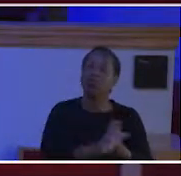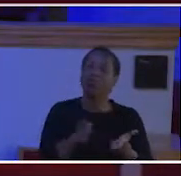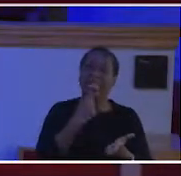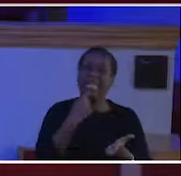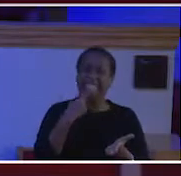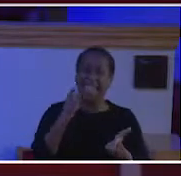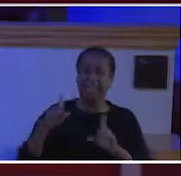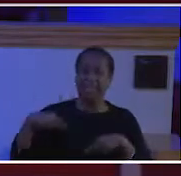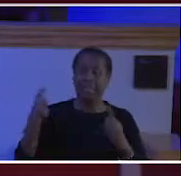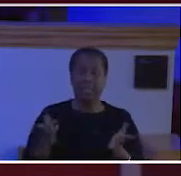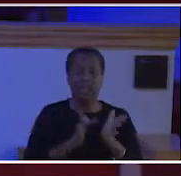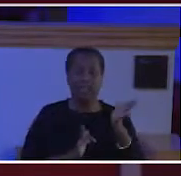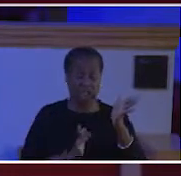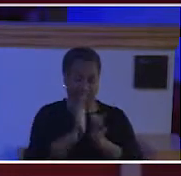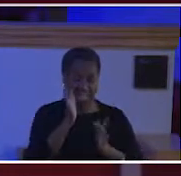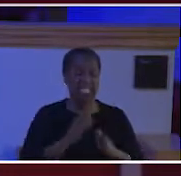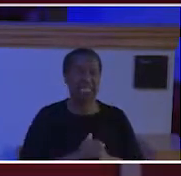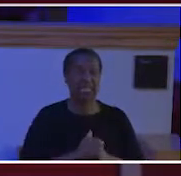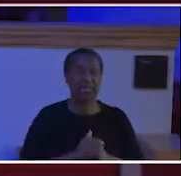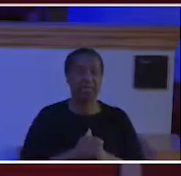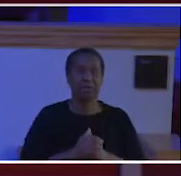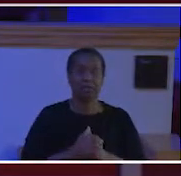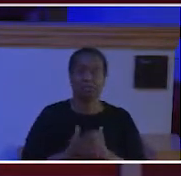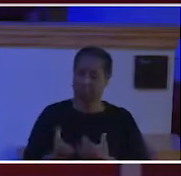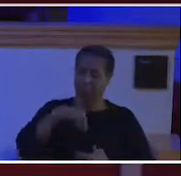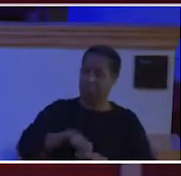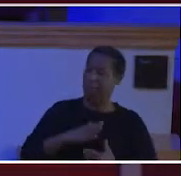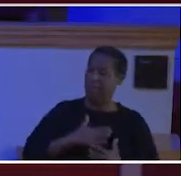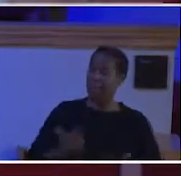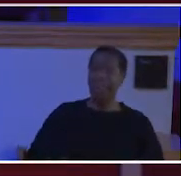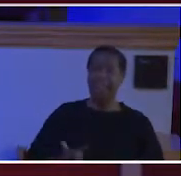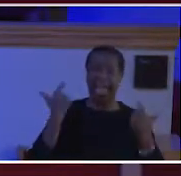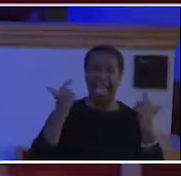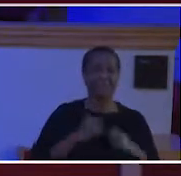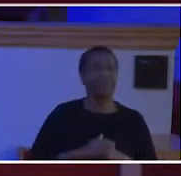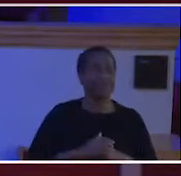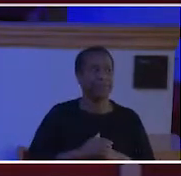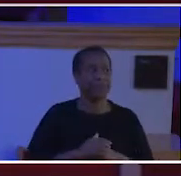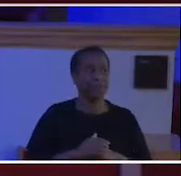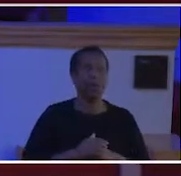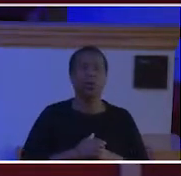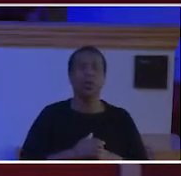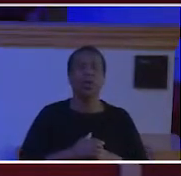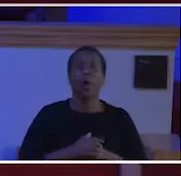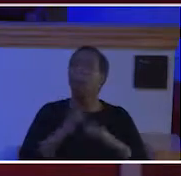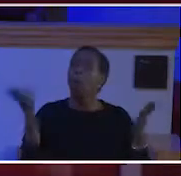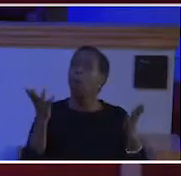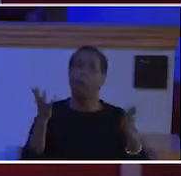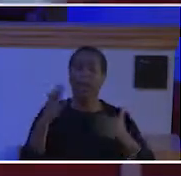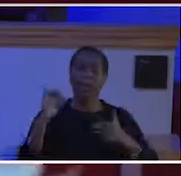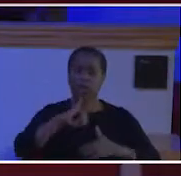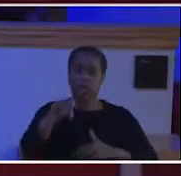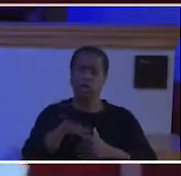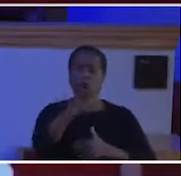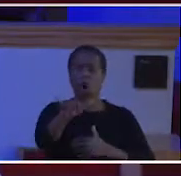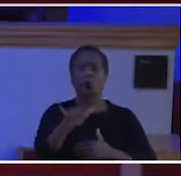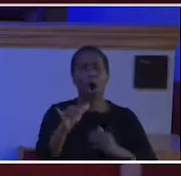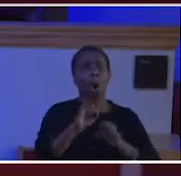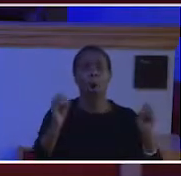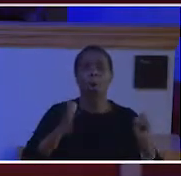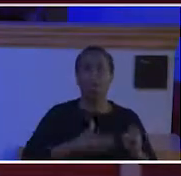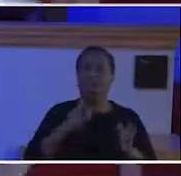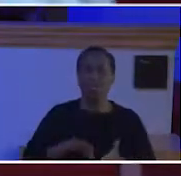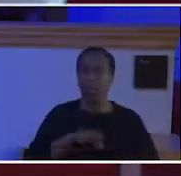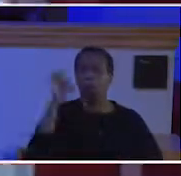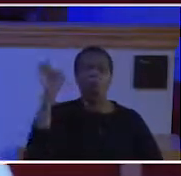since Jesus came into my life, floods of joy, oh my